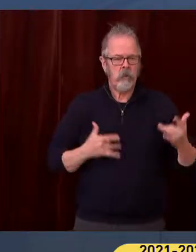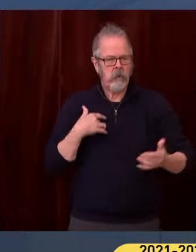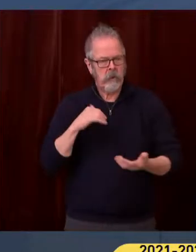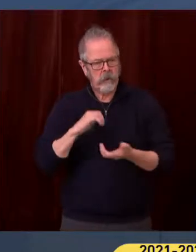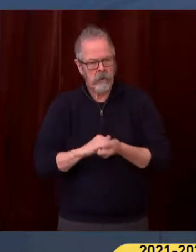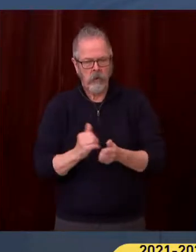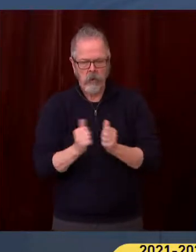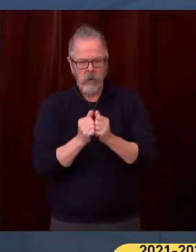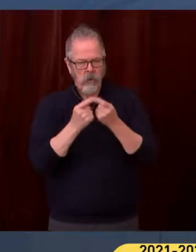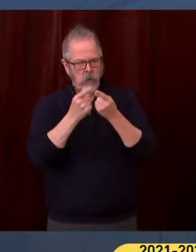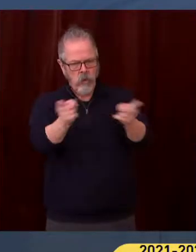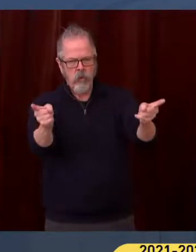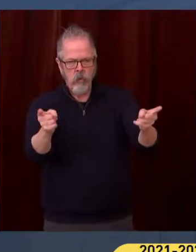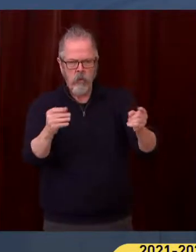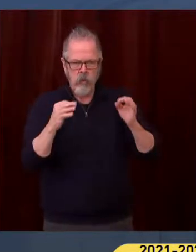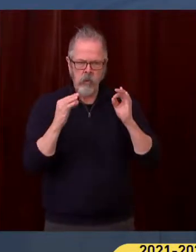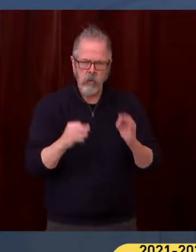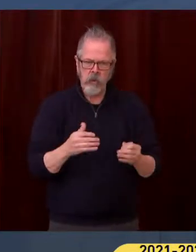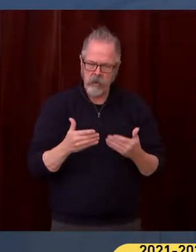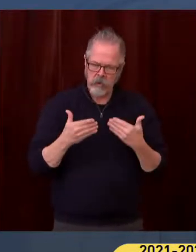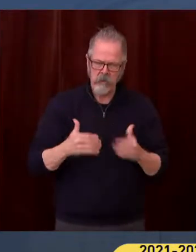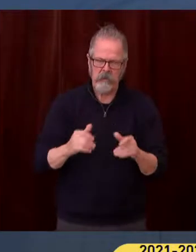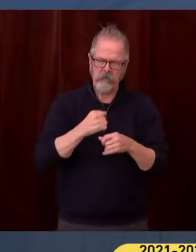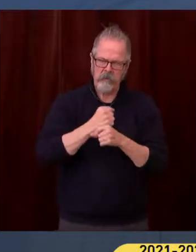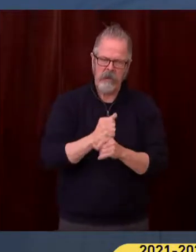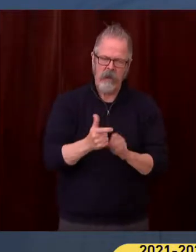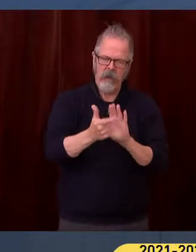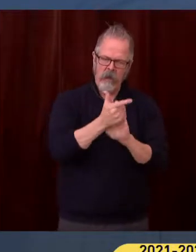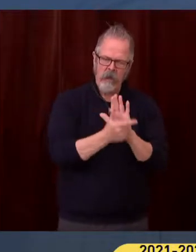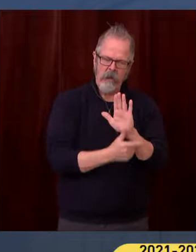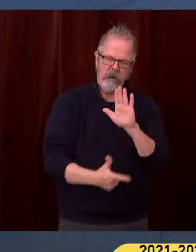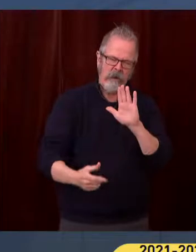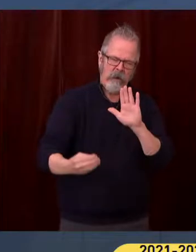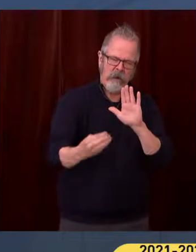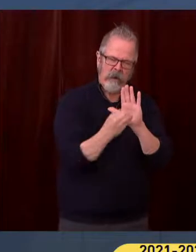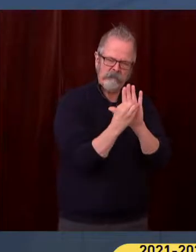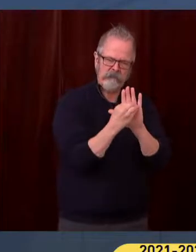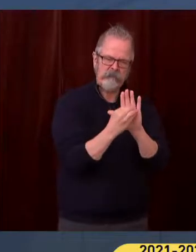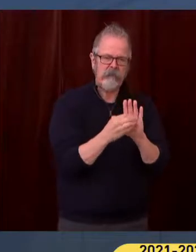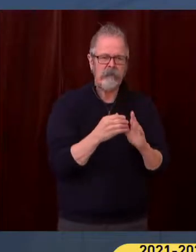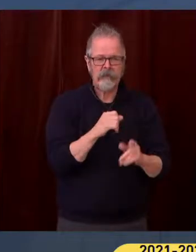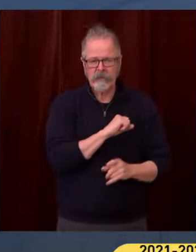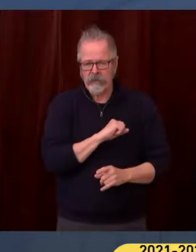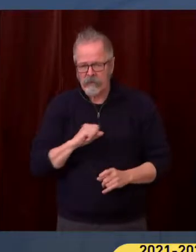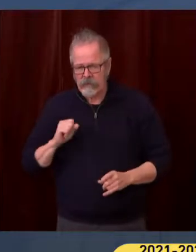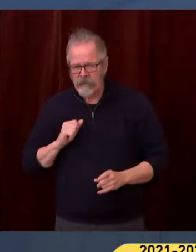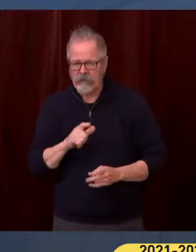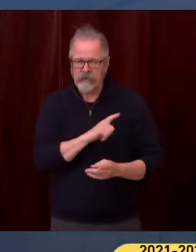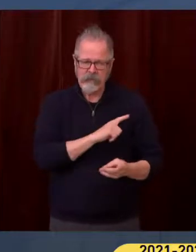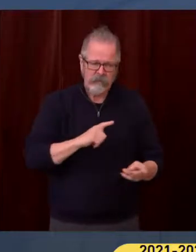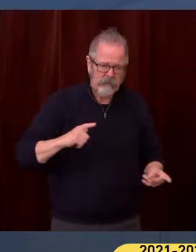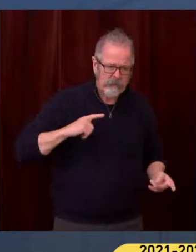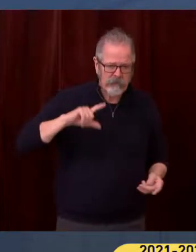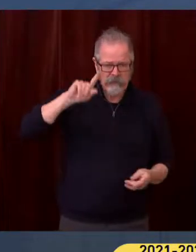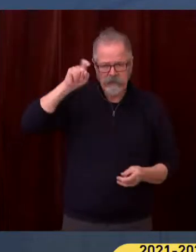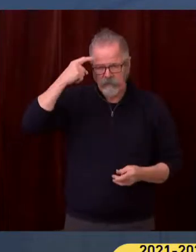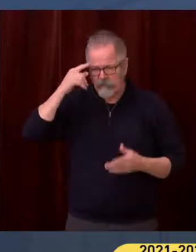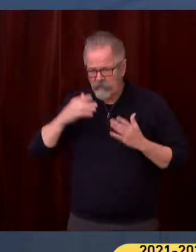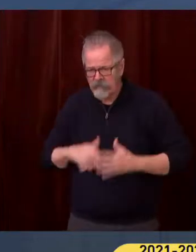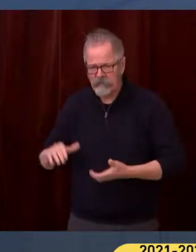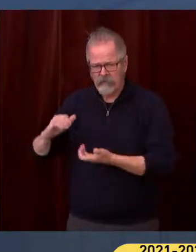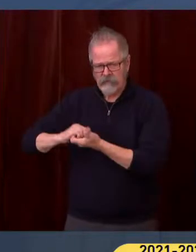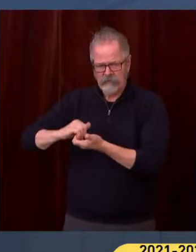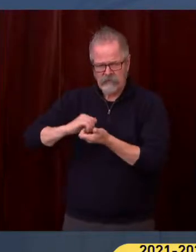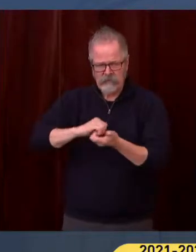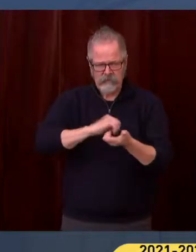strong partnership are there between the House and Senate and the governor's office. And as we build on the foundation of the 100% clean